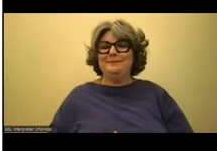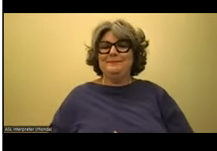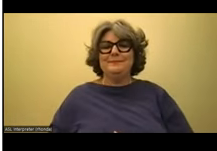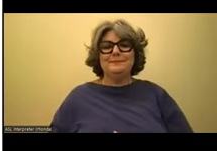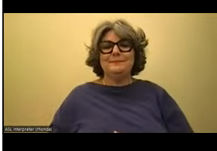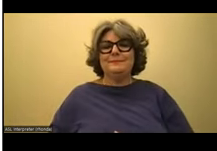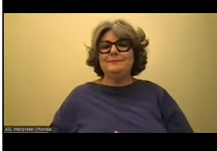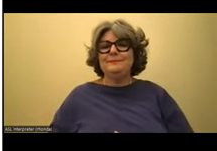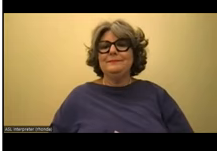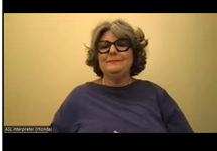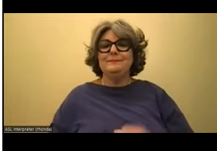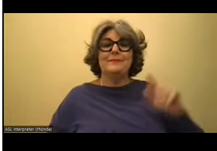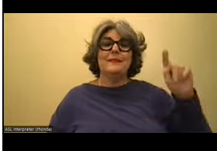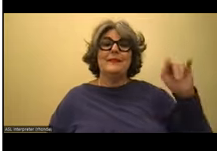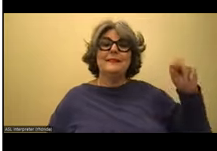Thank you.